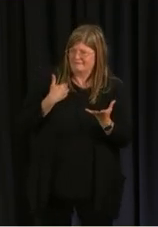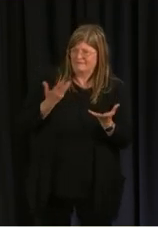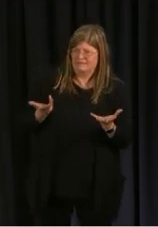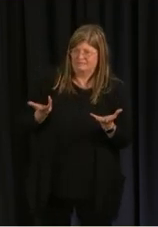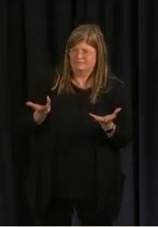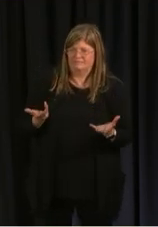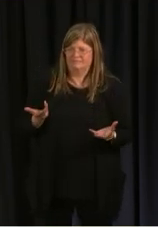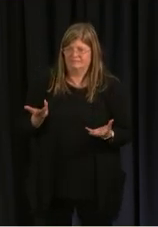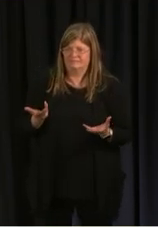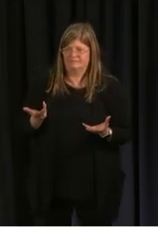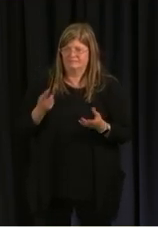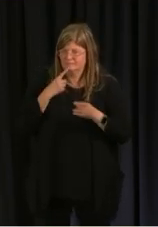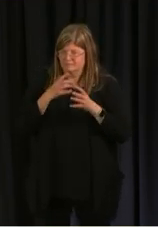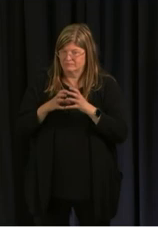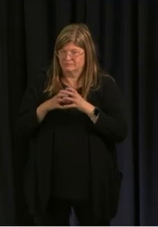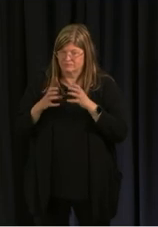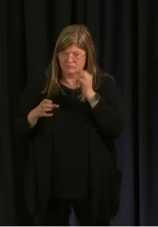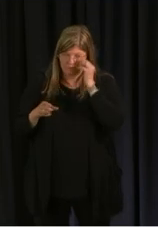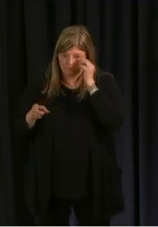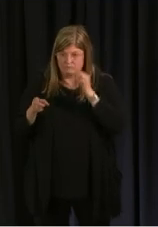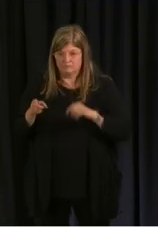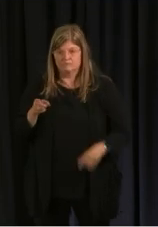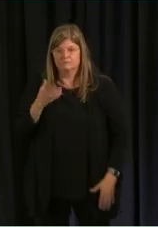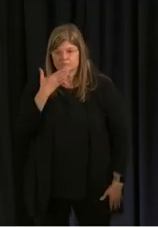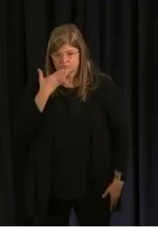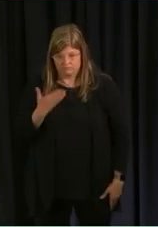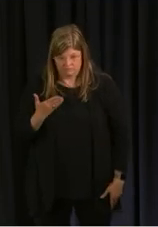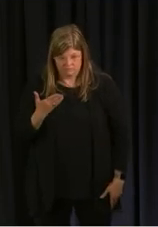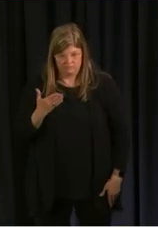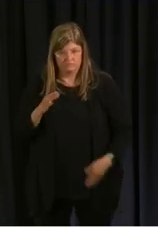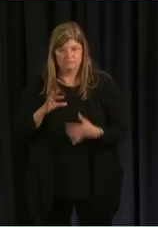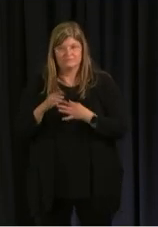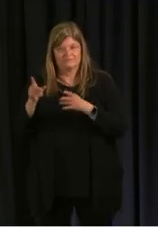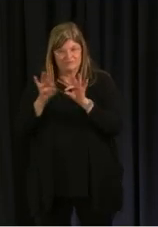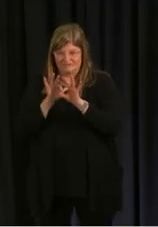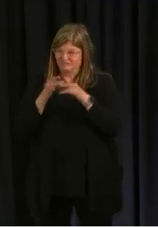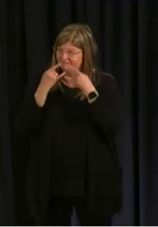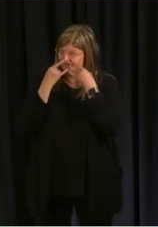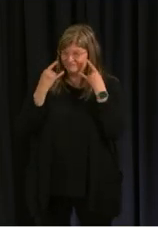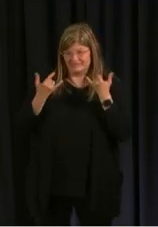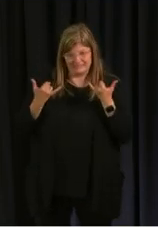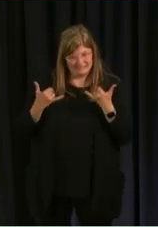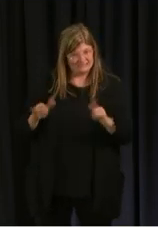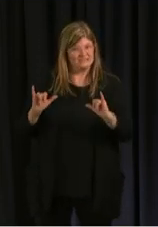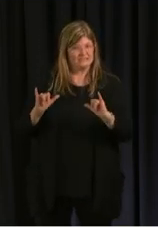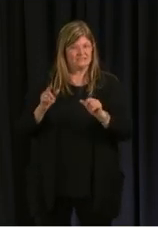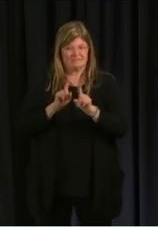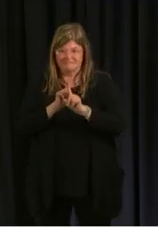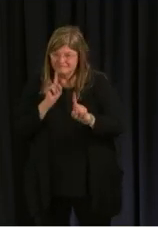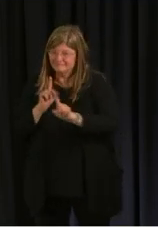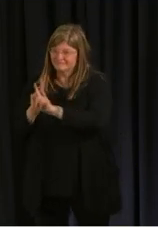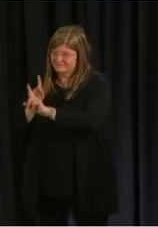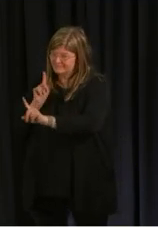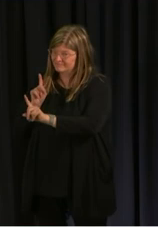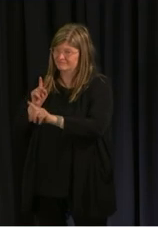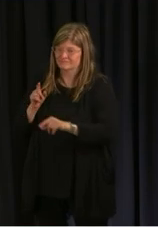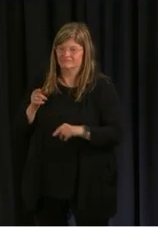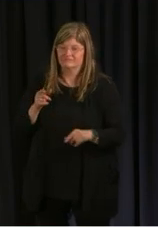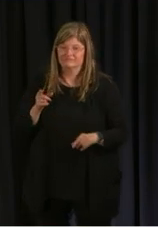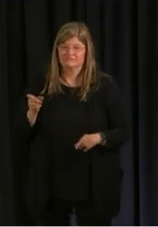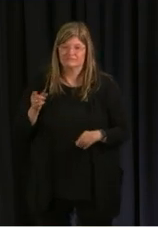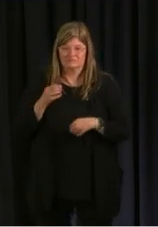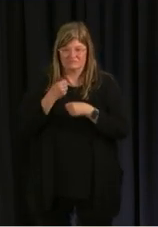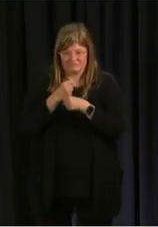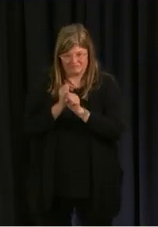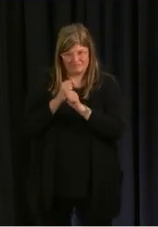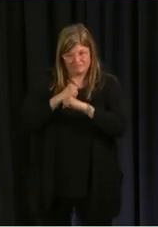news, though. The good news is if you wear a mask, if you social distance, if you make smart decisions about your